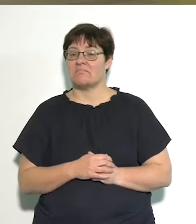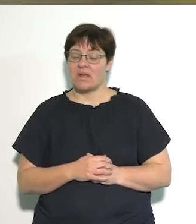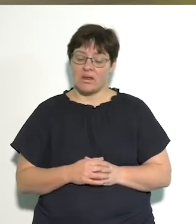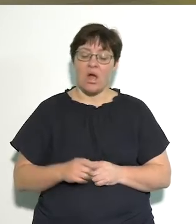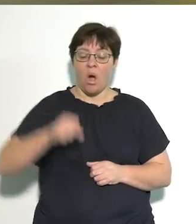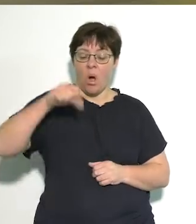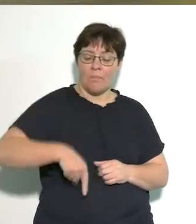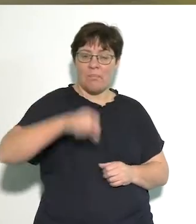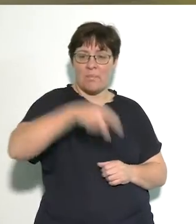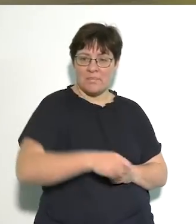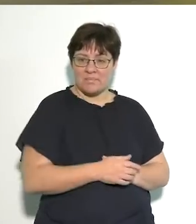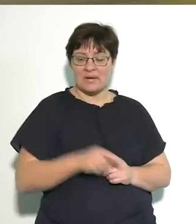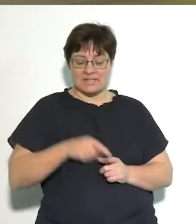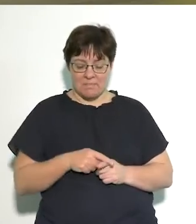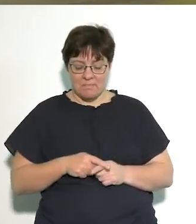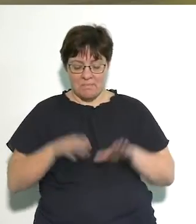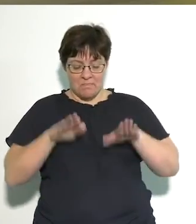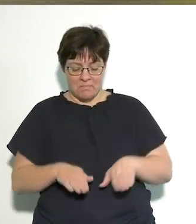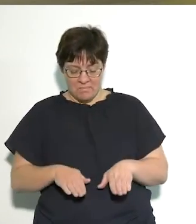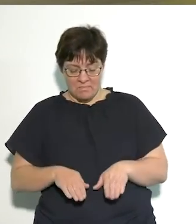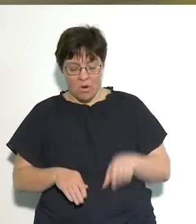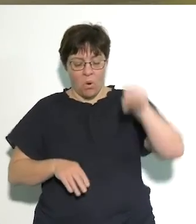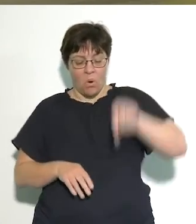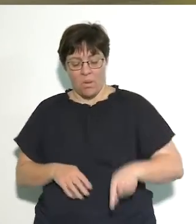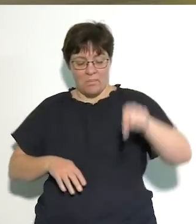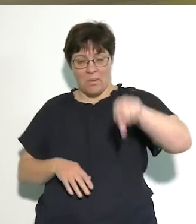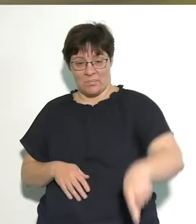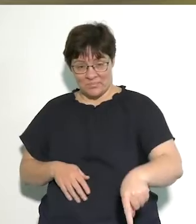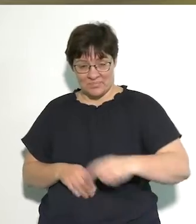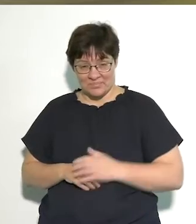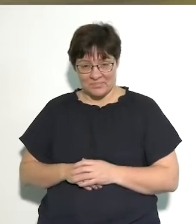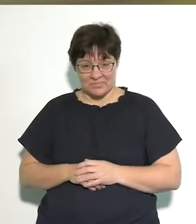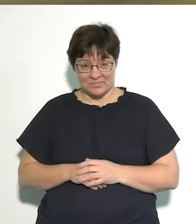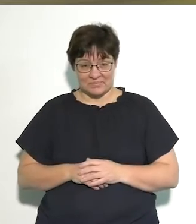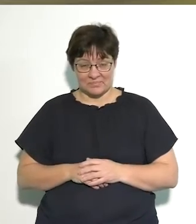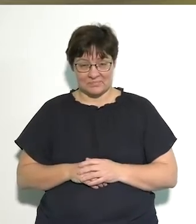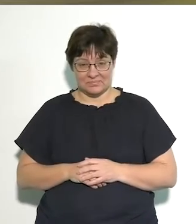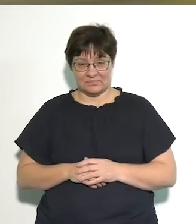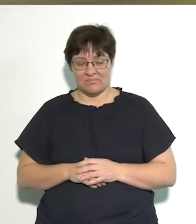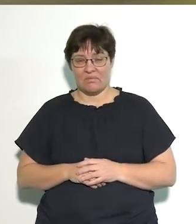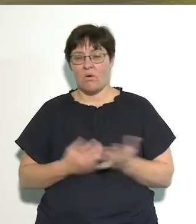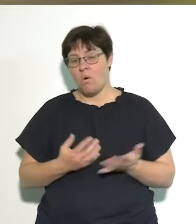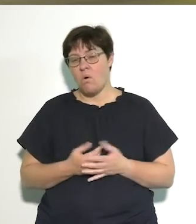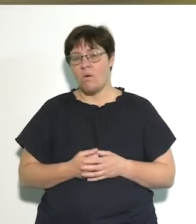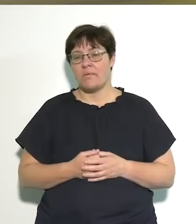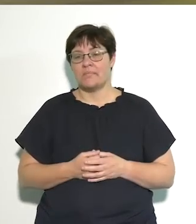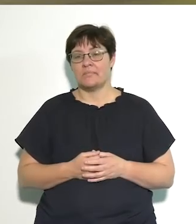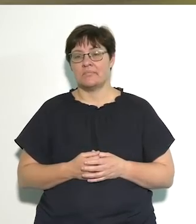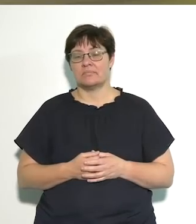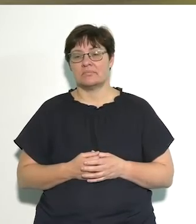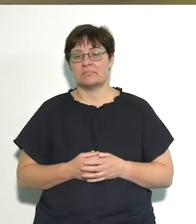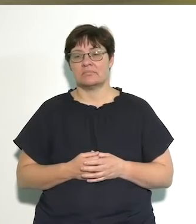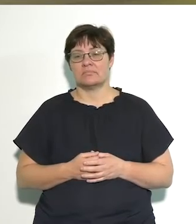children to hop. So you put the same foot down twice. Then perhaps you would like the children to stand on